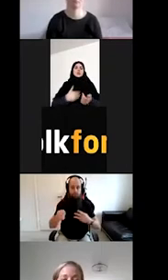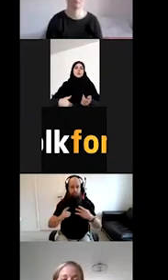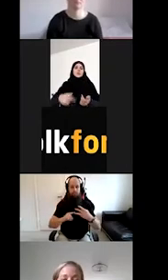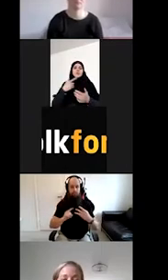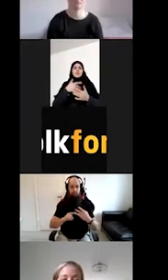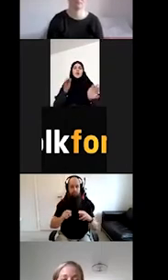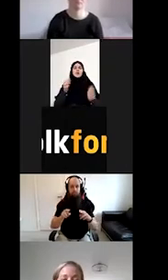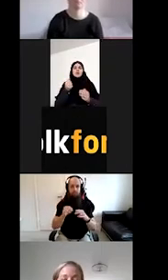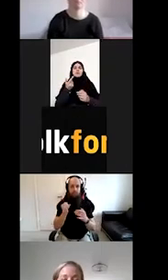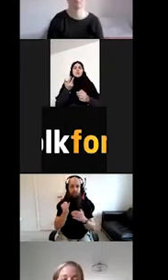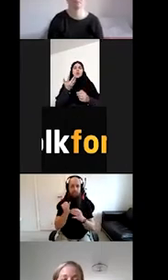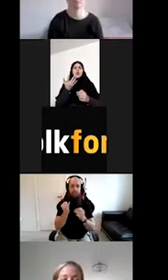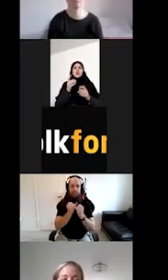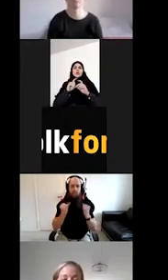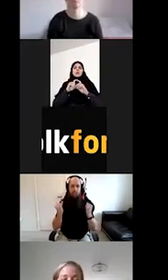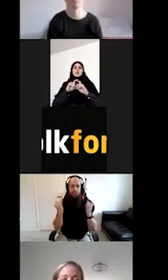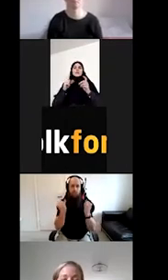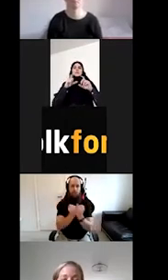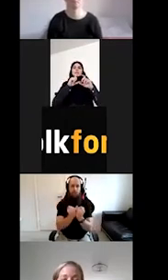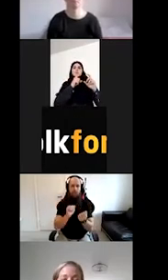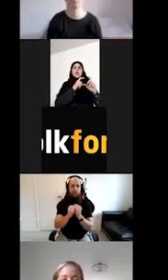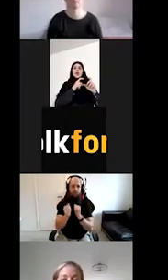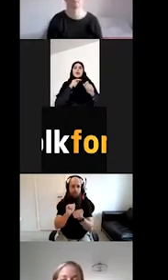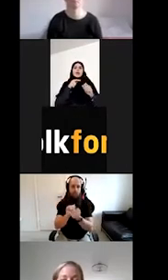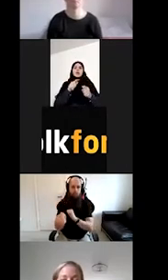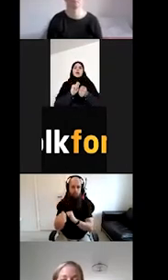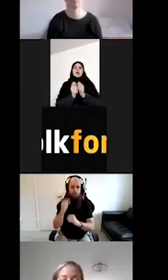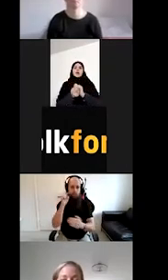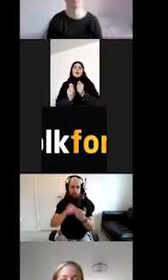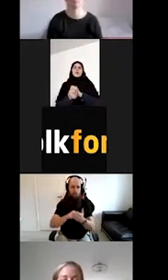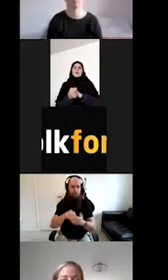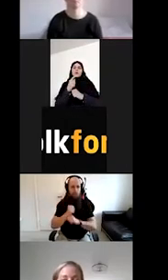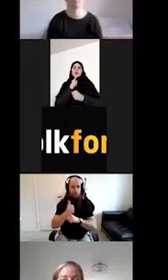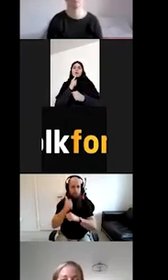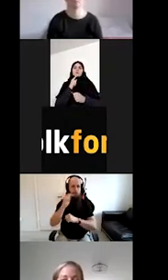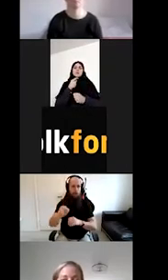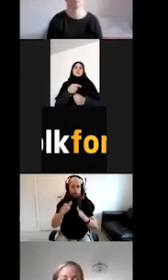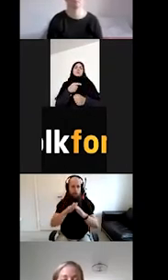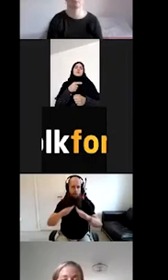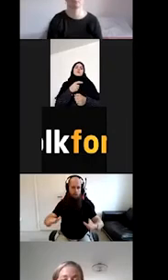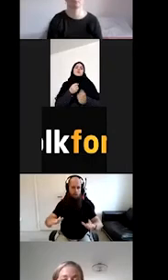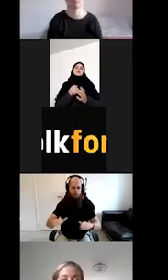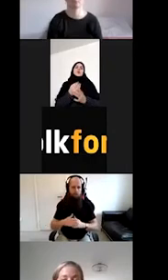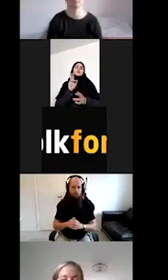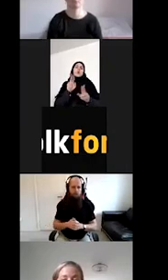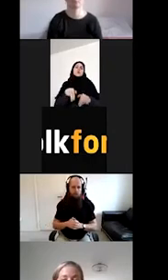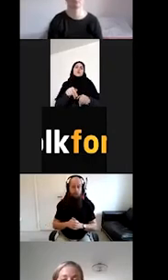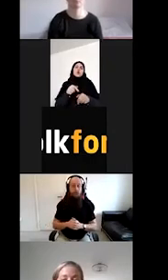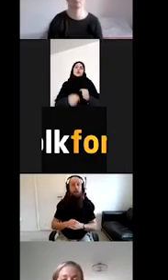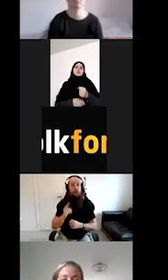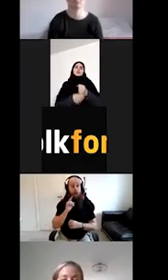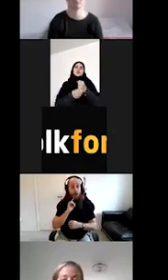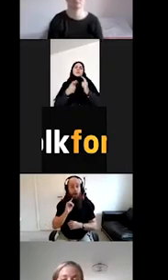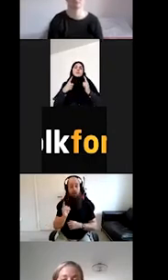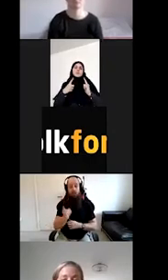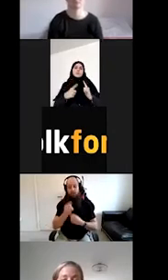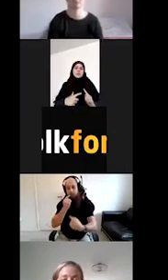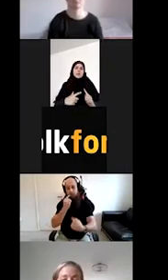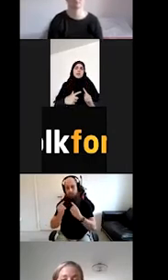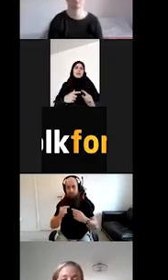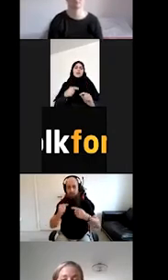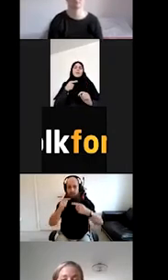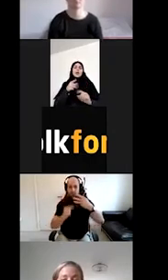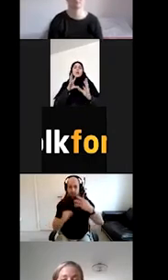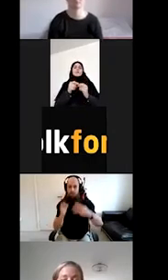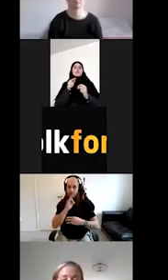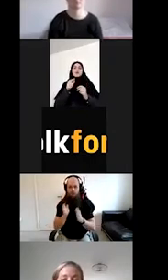sustainable peace. In all this, we discussed all this with the organizations of persons with disabilities, because